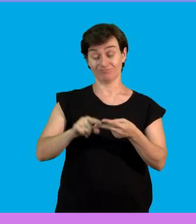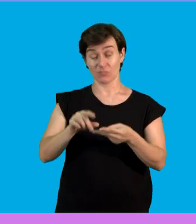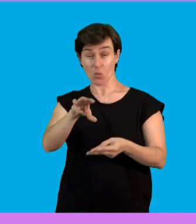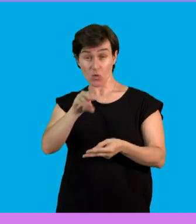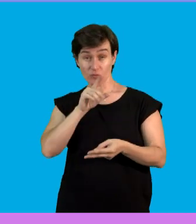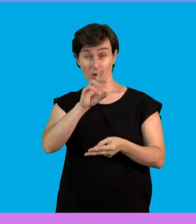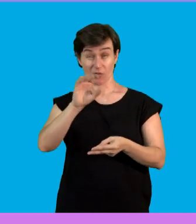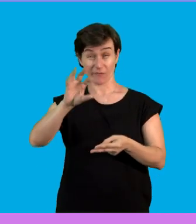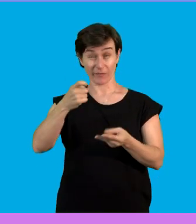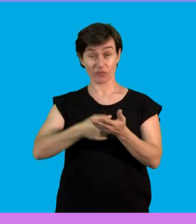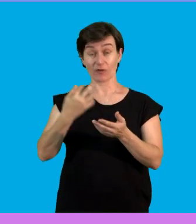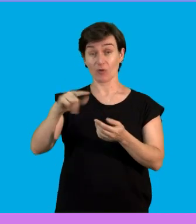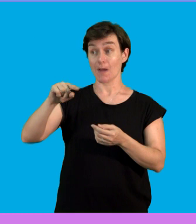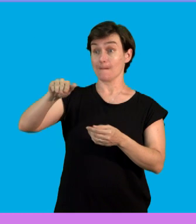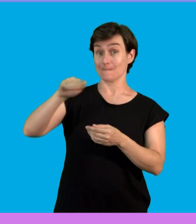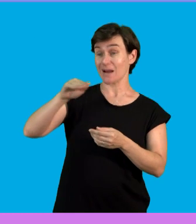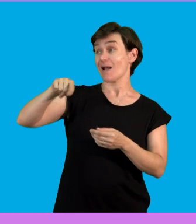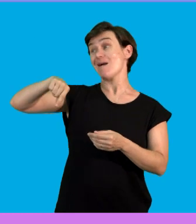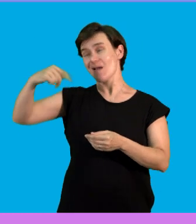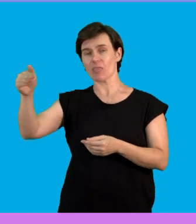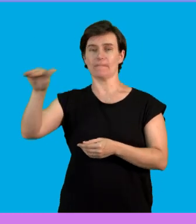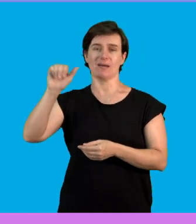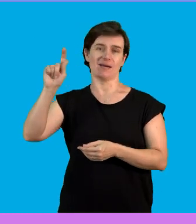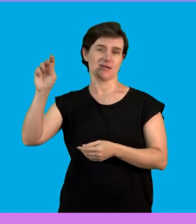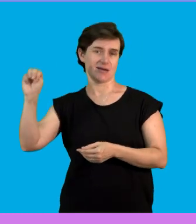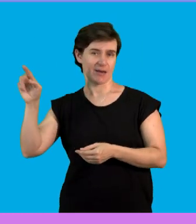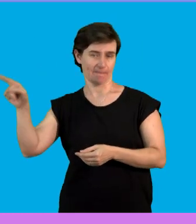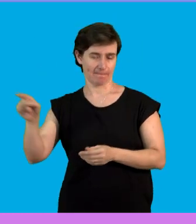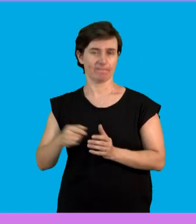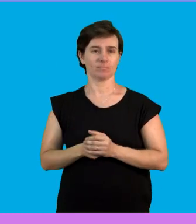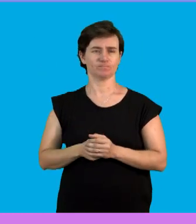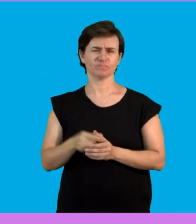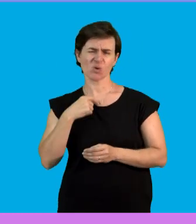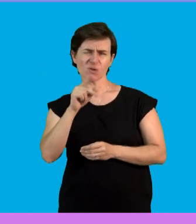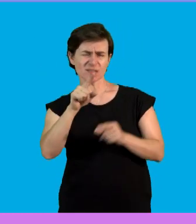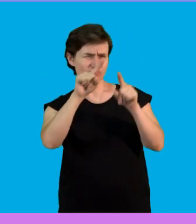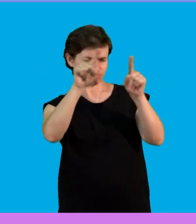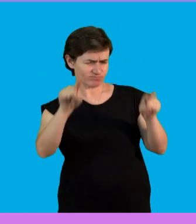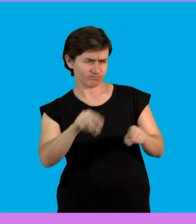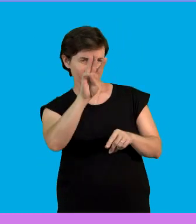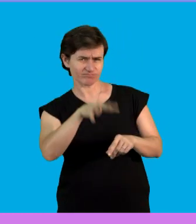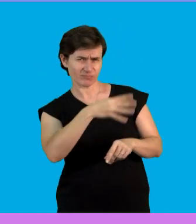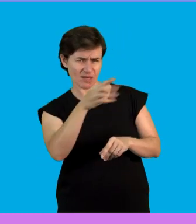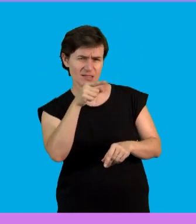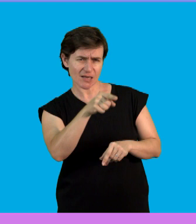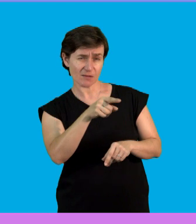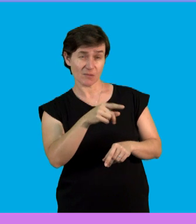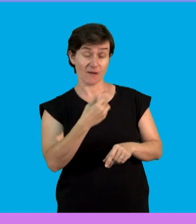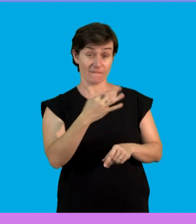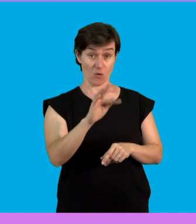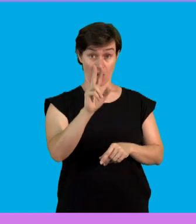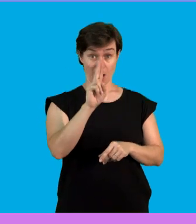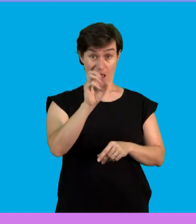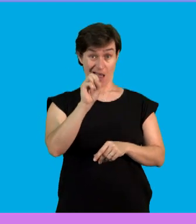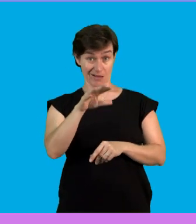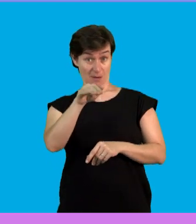of 150 Rand from another ATM. So if we go and look at the fees, for